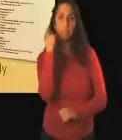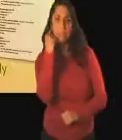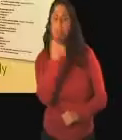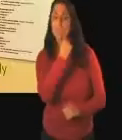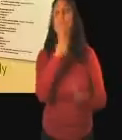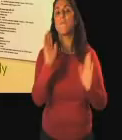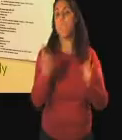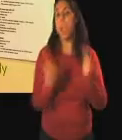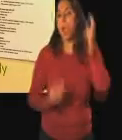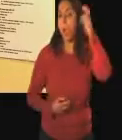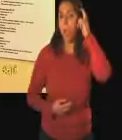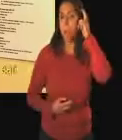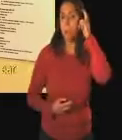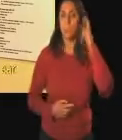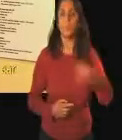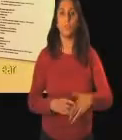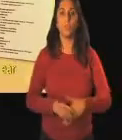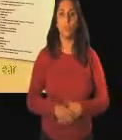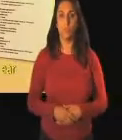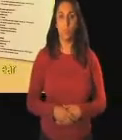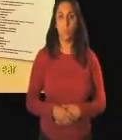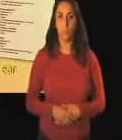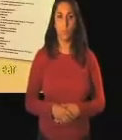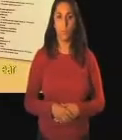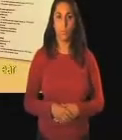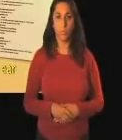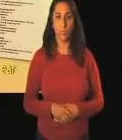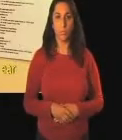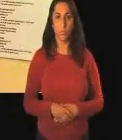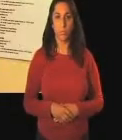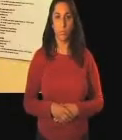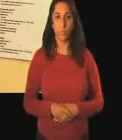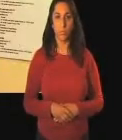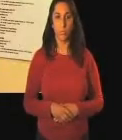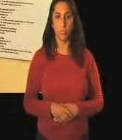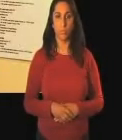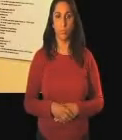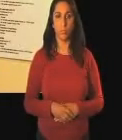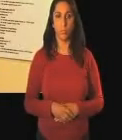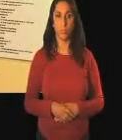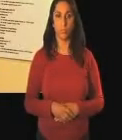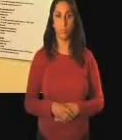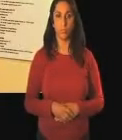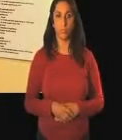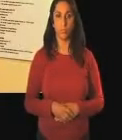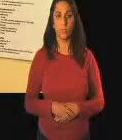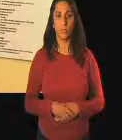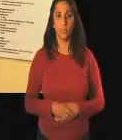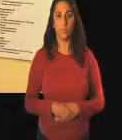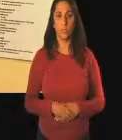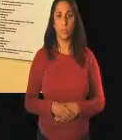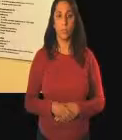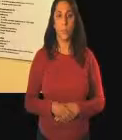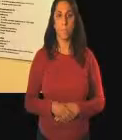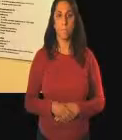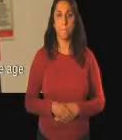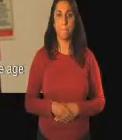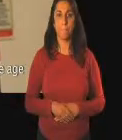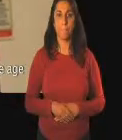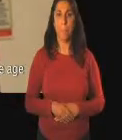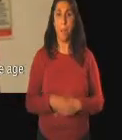And we test each ear separately which helps us to decide which ear is the most optimum side for a cochlear implant.